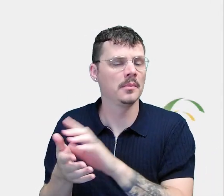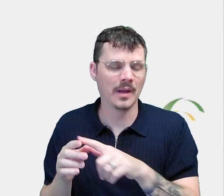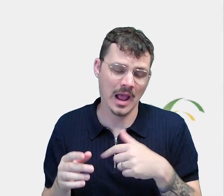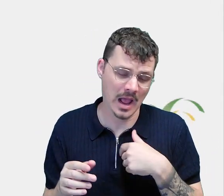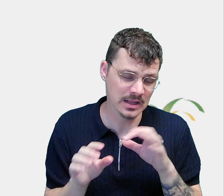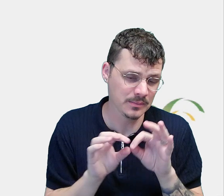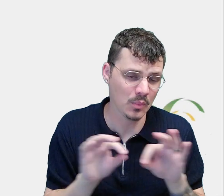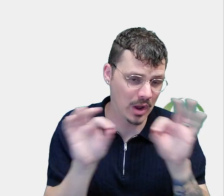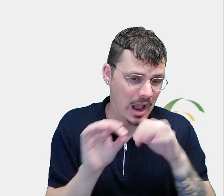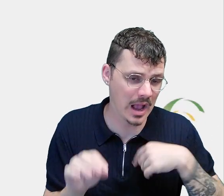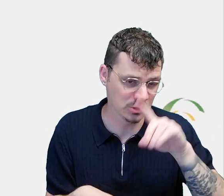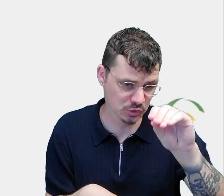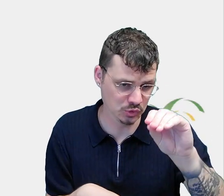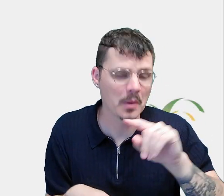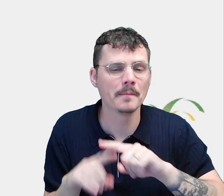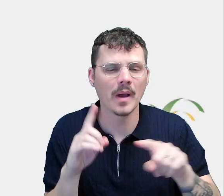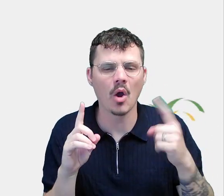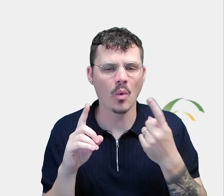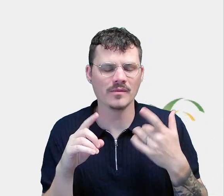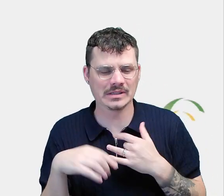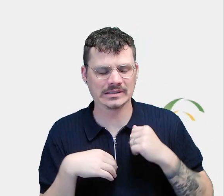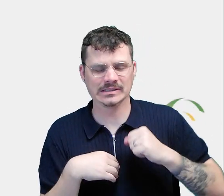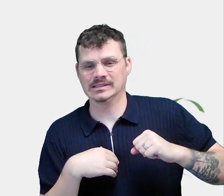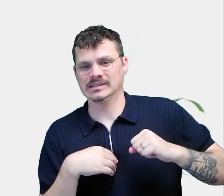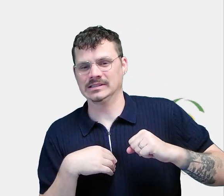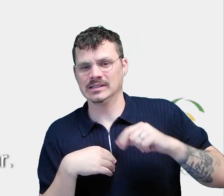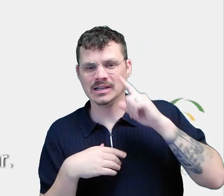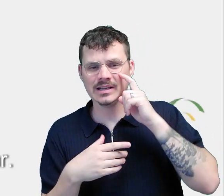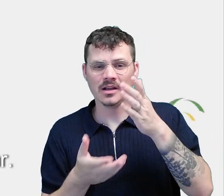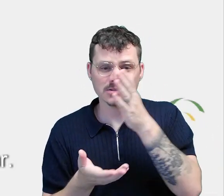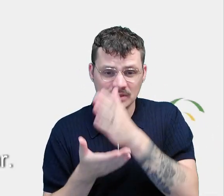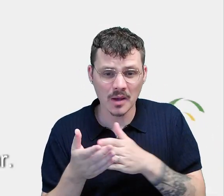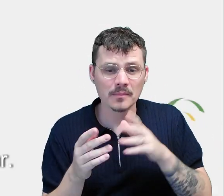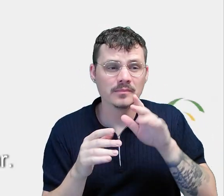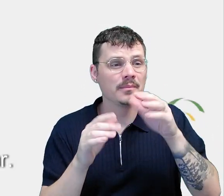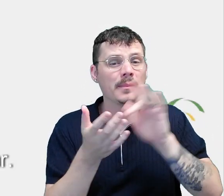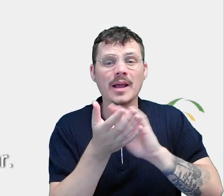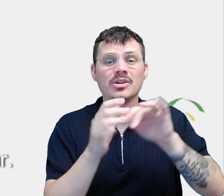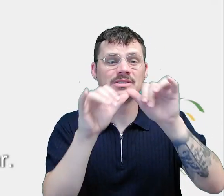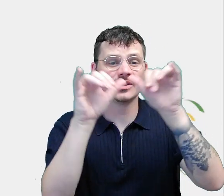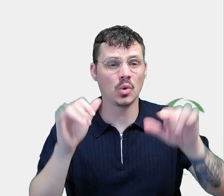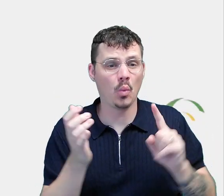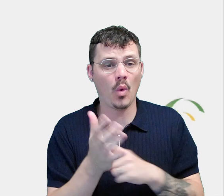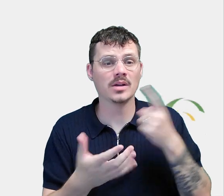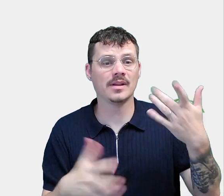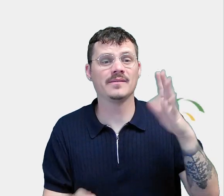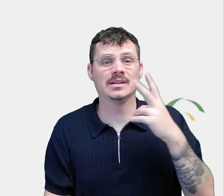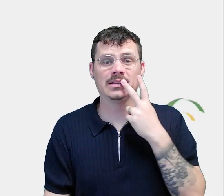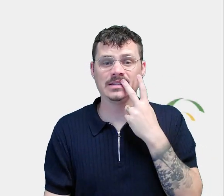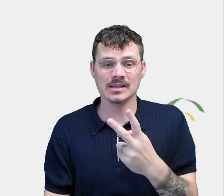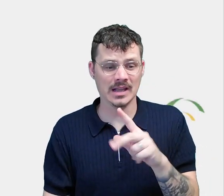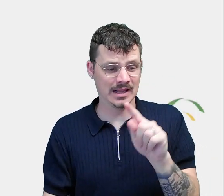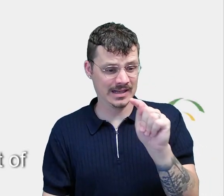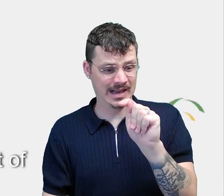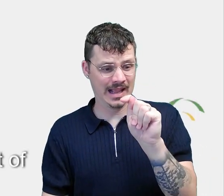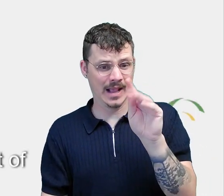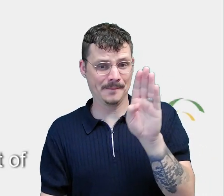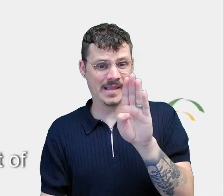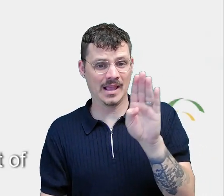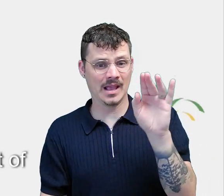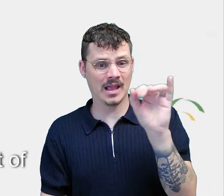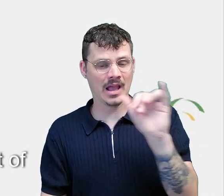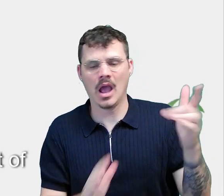important. But in certain parts of the medical system, once they hear TBI,